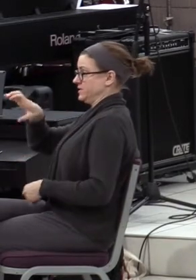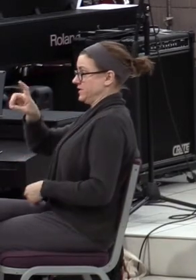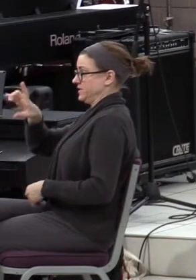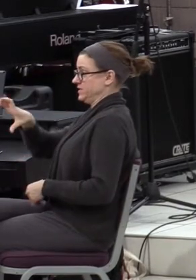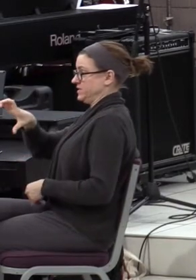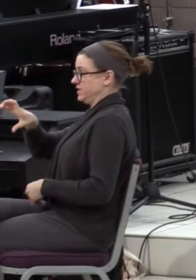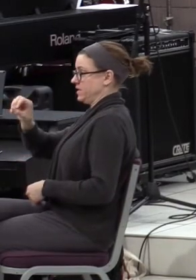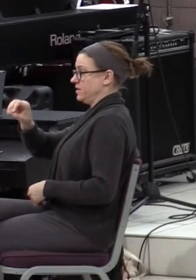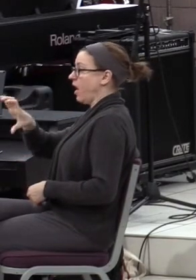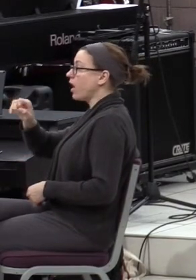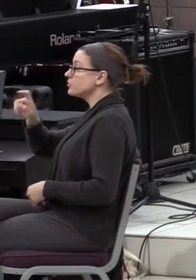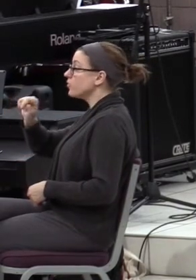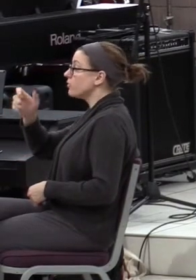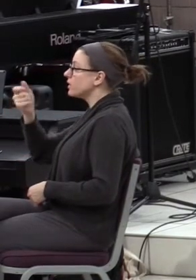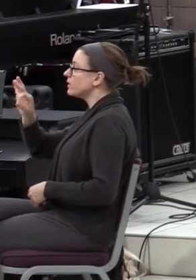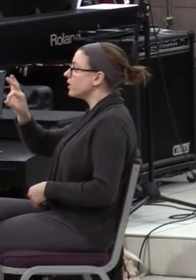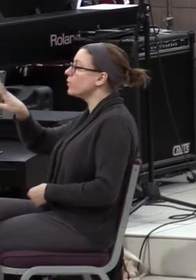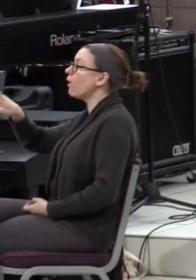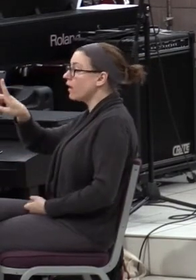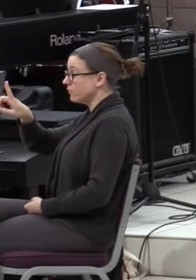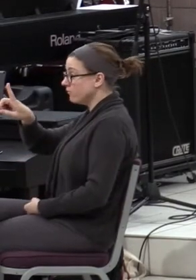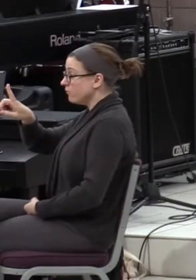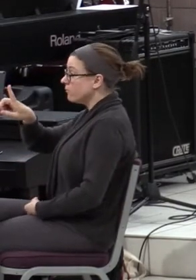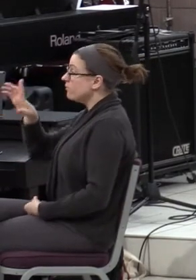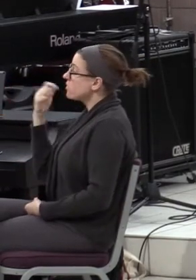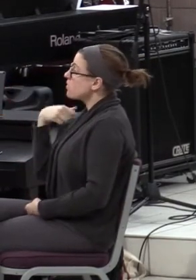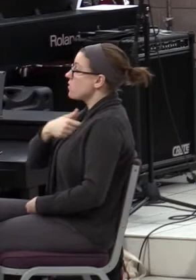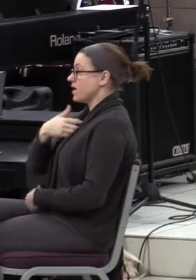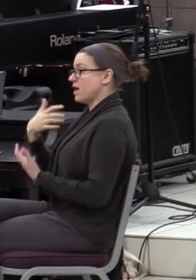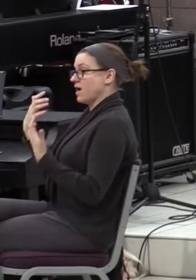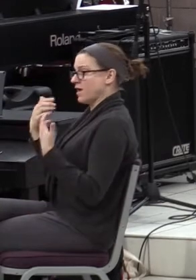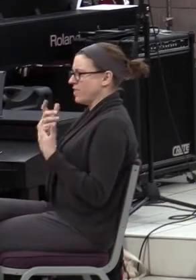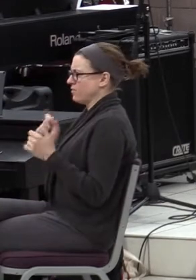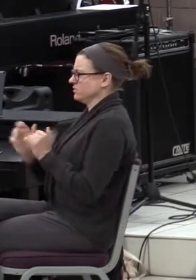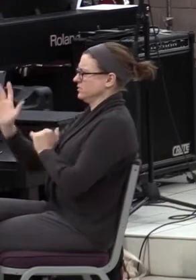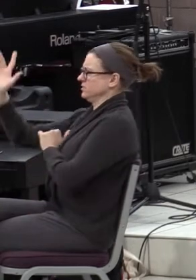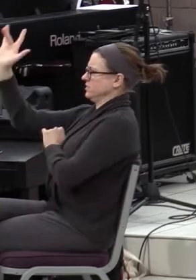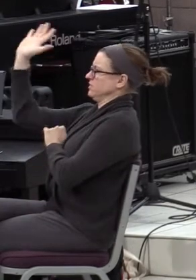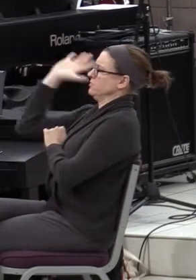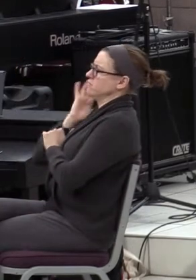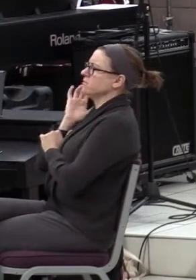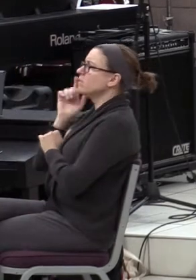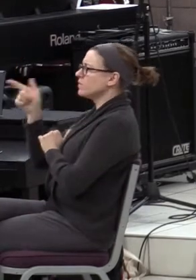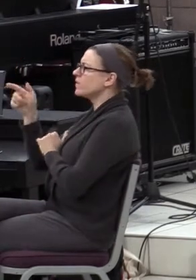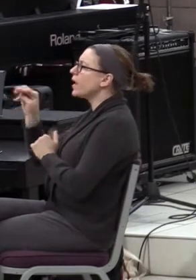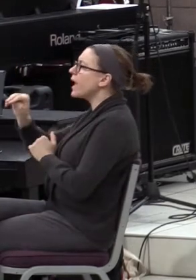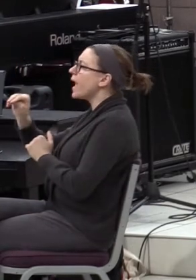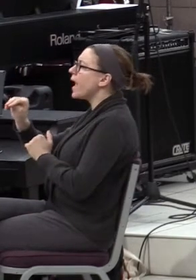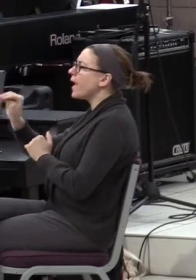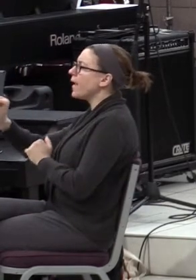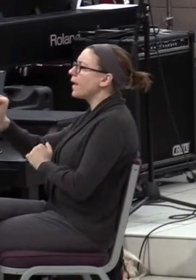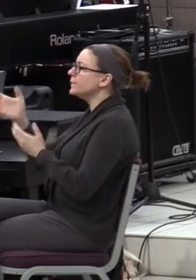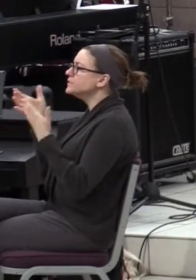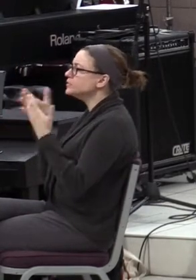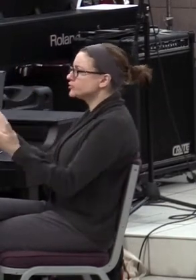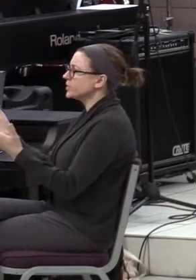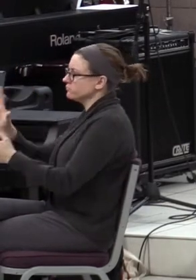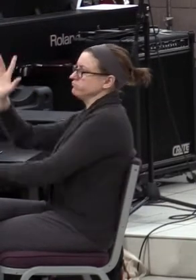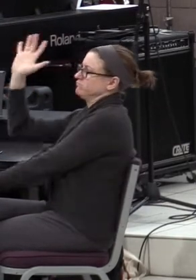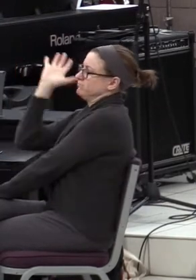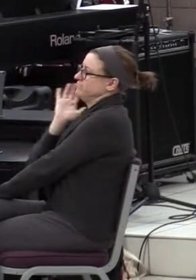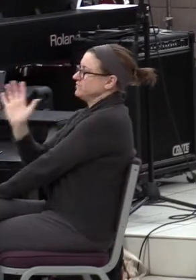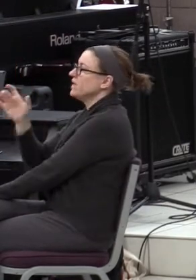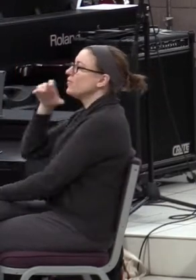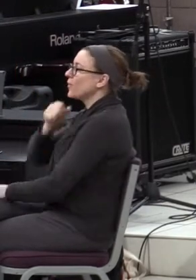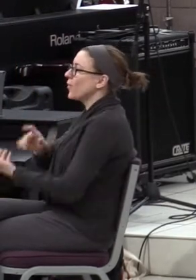91, and so we've got a lot of history, and that was back when we were on over on M Street in the